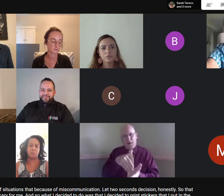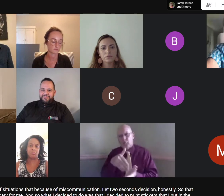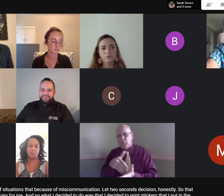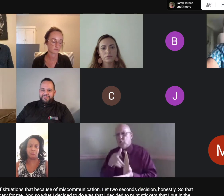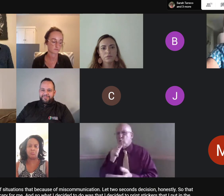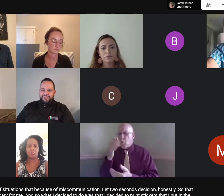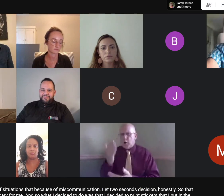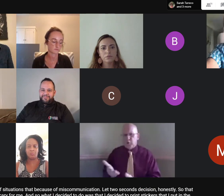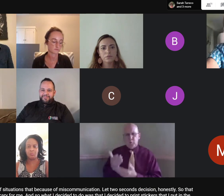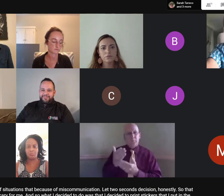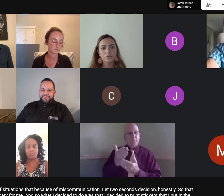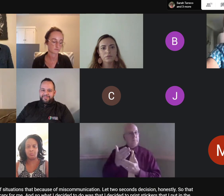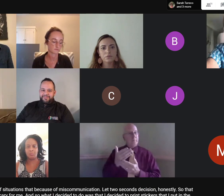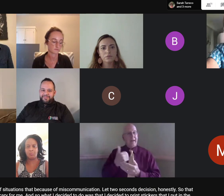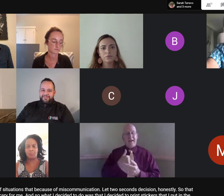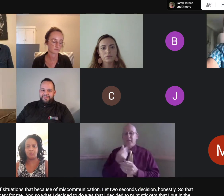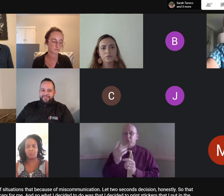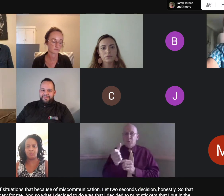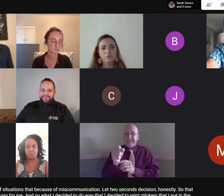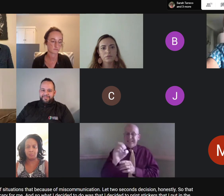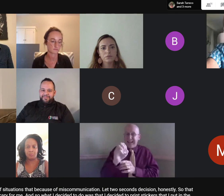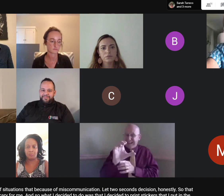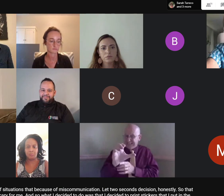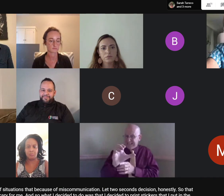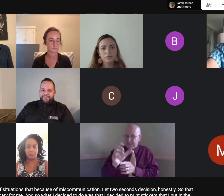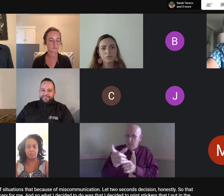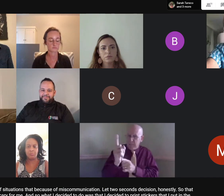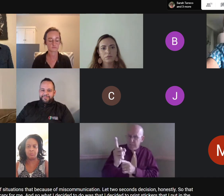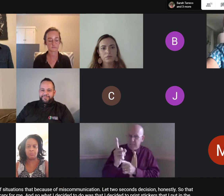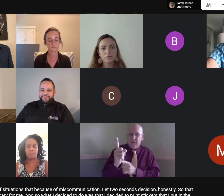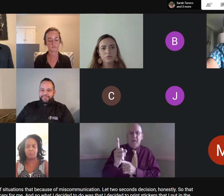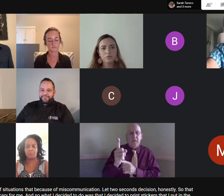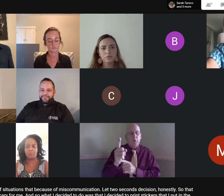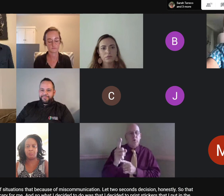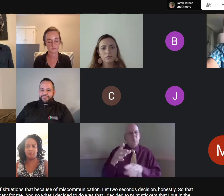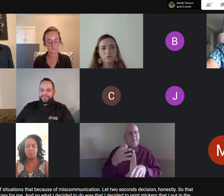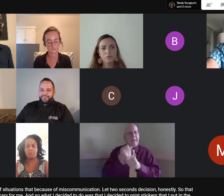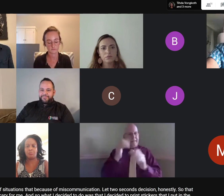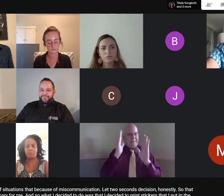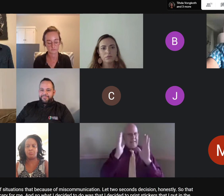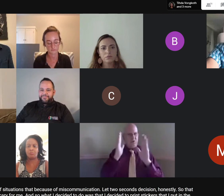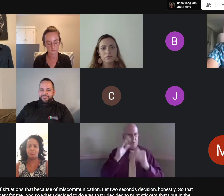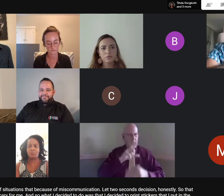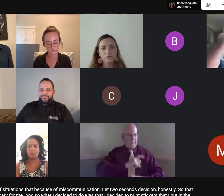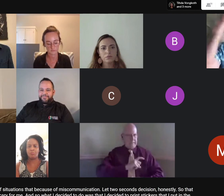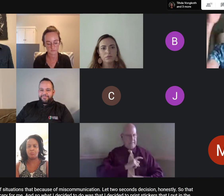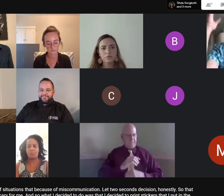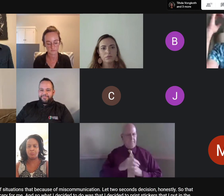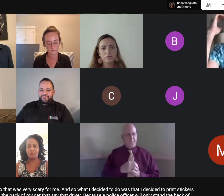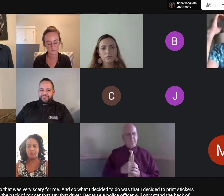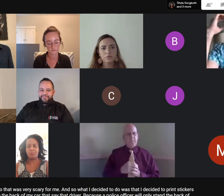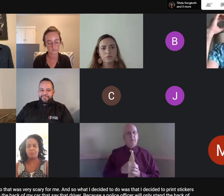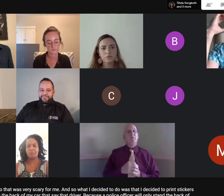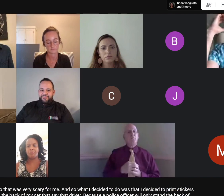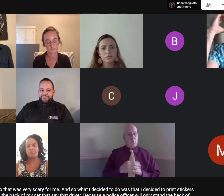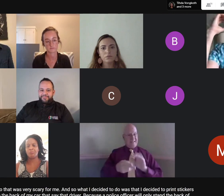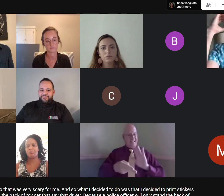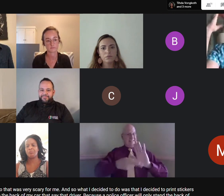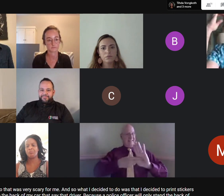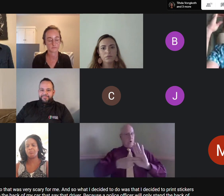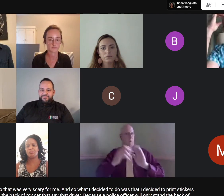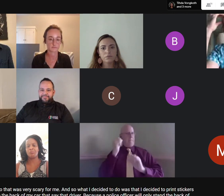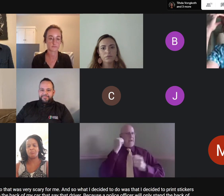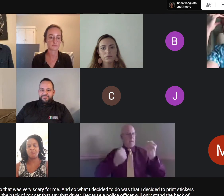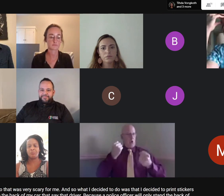you? So you only have a few seconds to grab a police officer's attention. And so I got those stickers for my car.